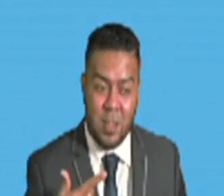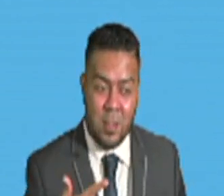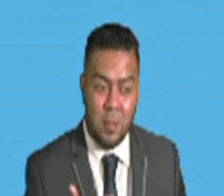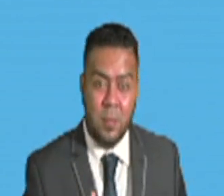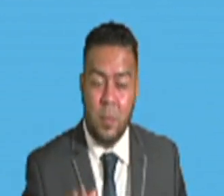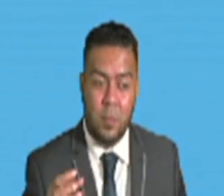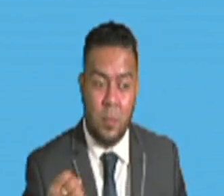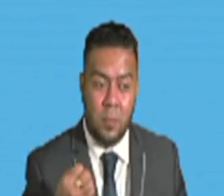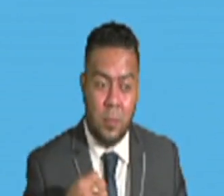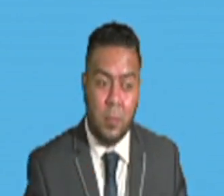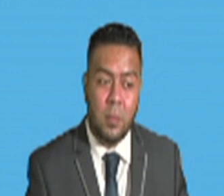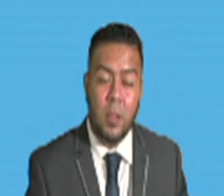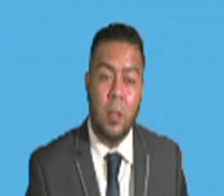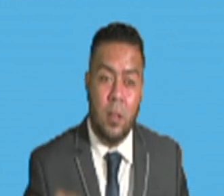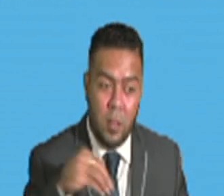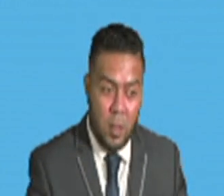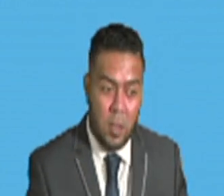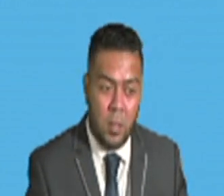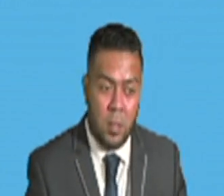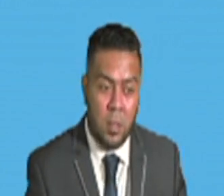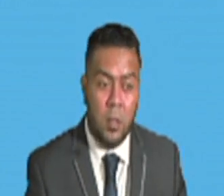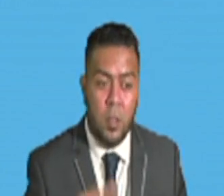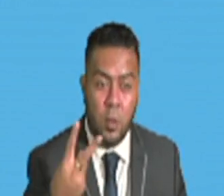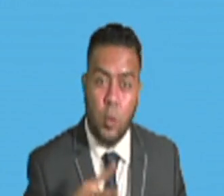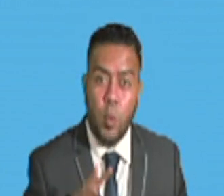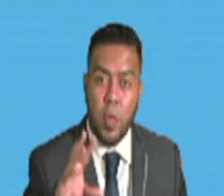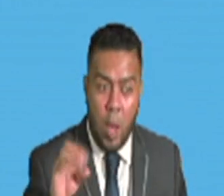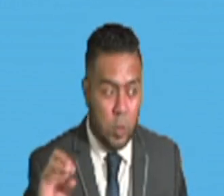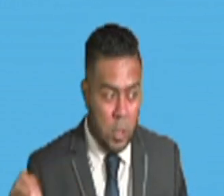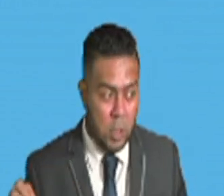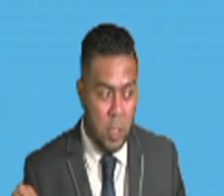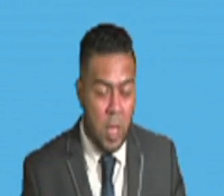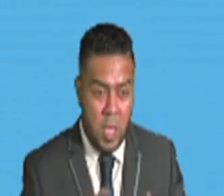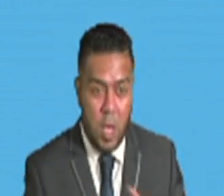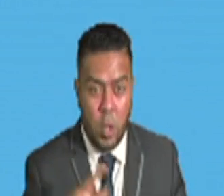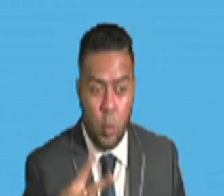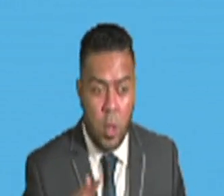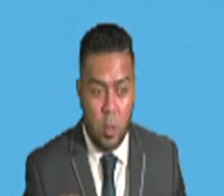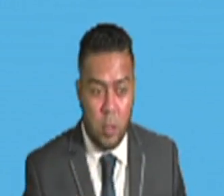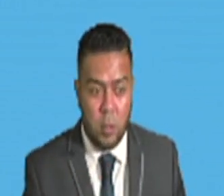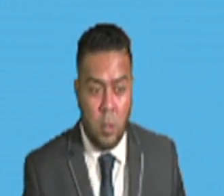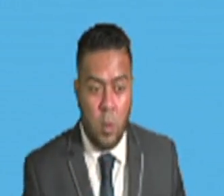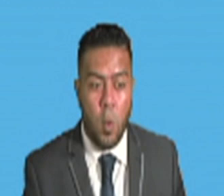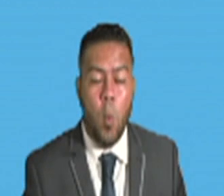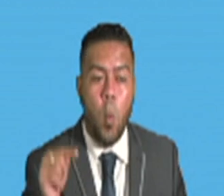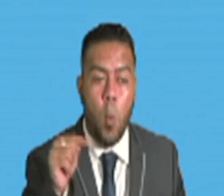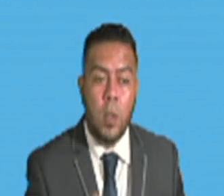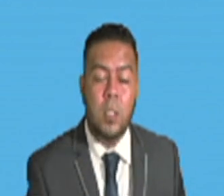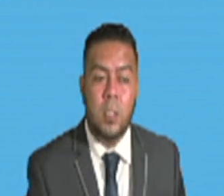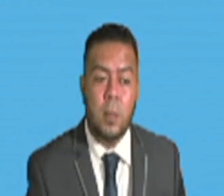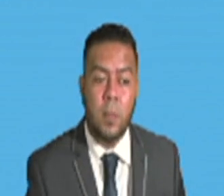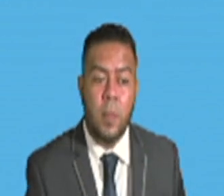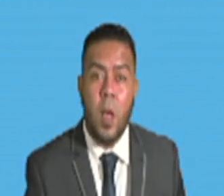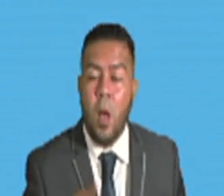in government in 2000 was, I'll come to 2006, Mr. Speaker, sir, was premised